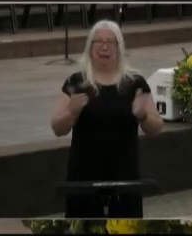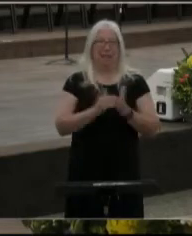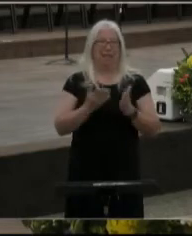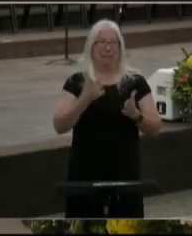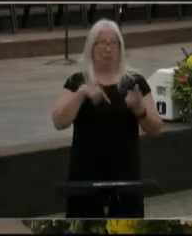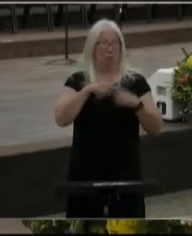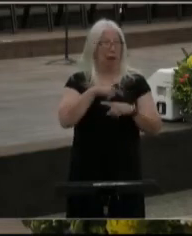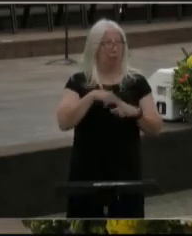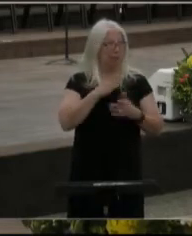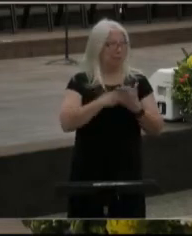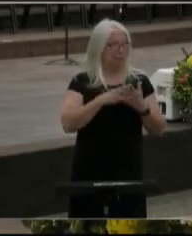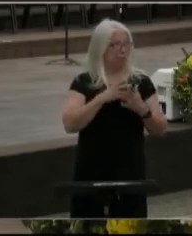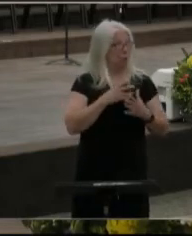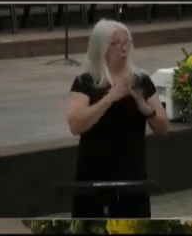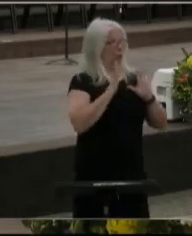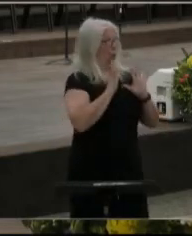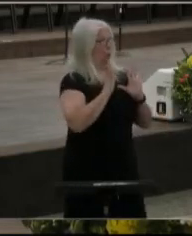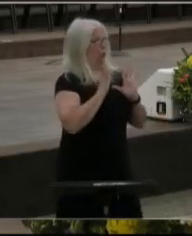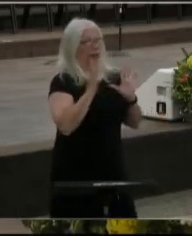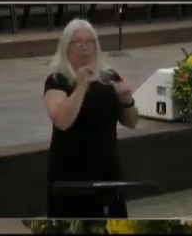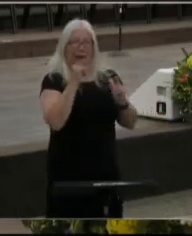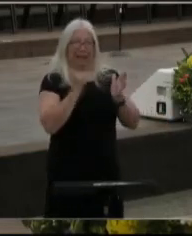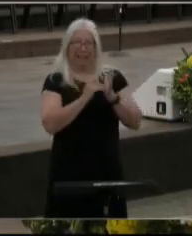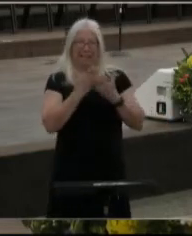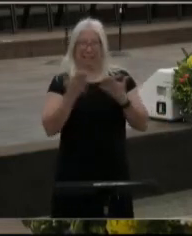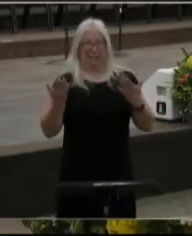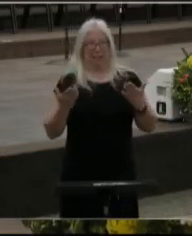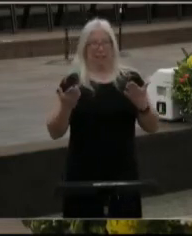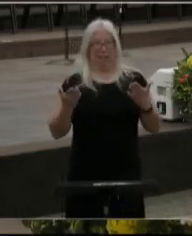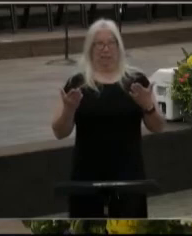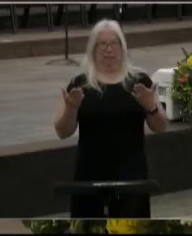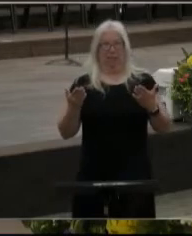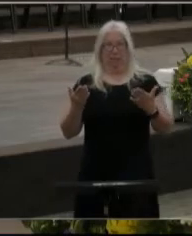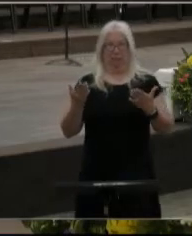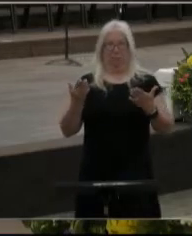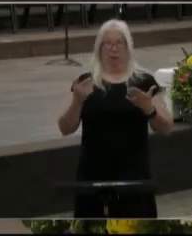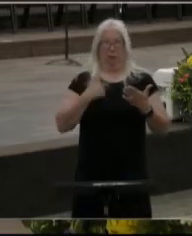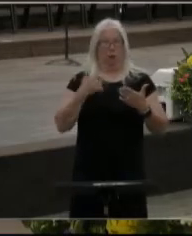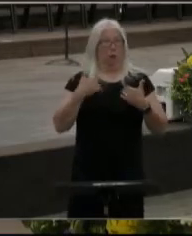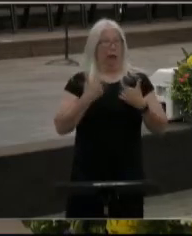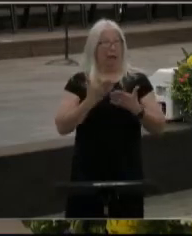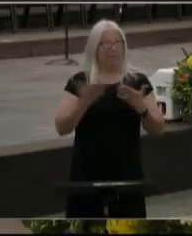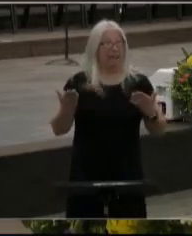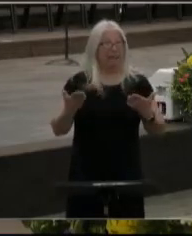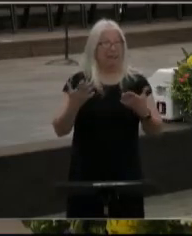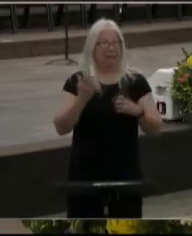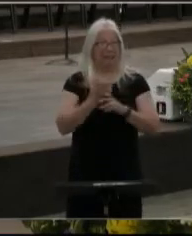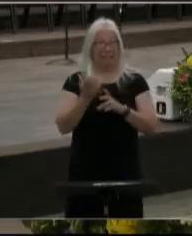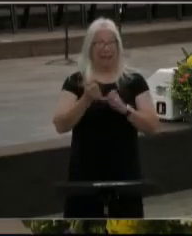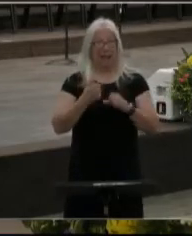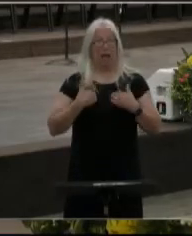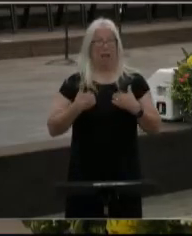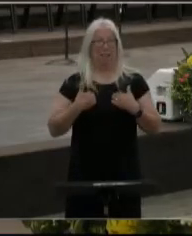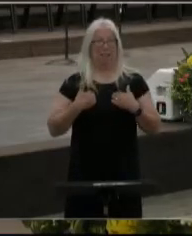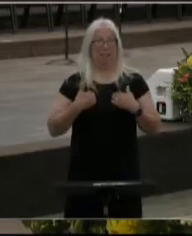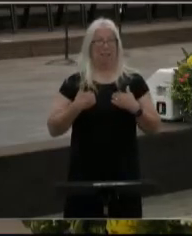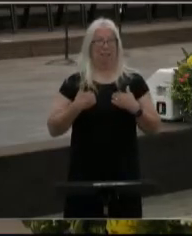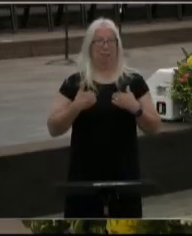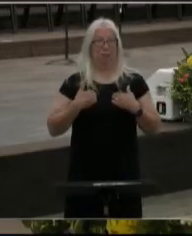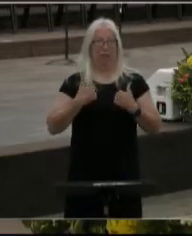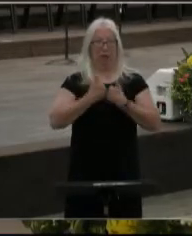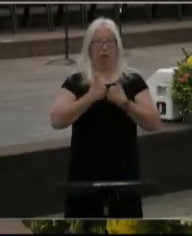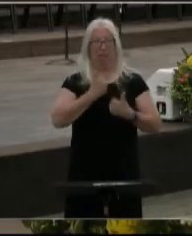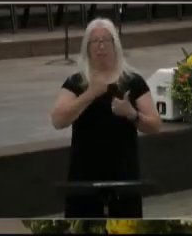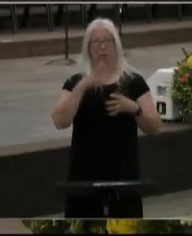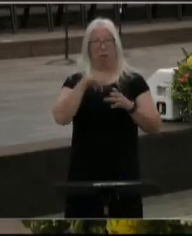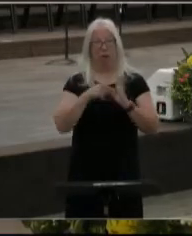If you've been around me, some of y'all are visiting going, I'm not. But man, we don't got things. Things got us. We get ourselves